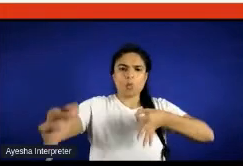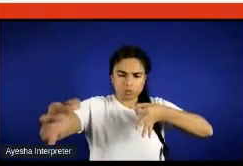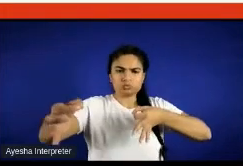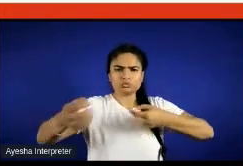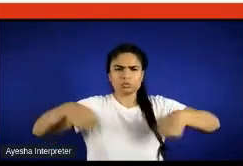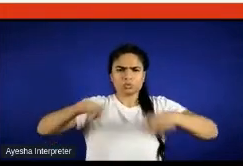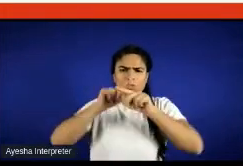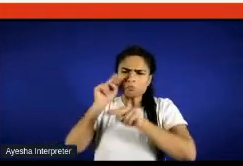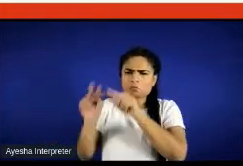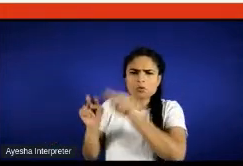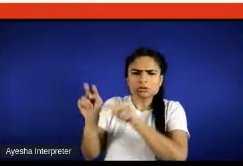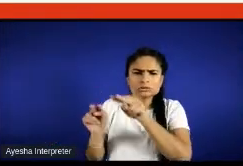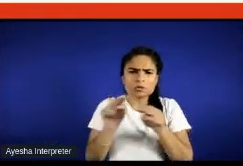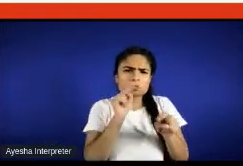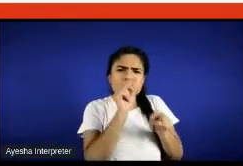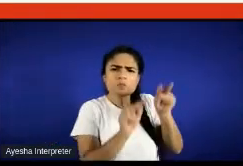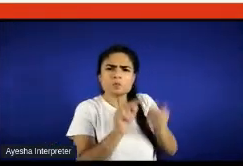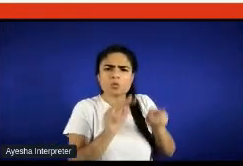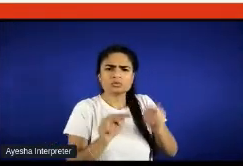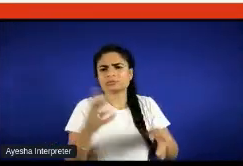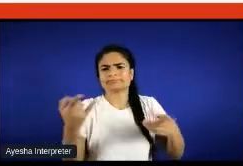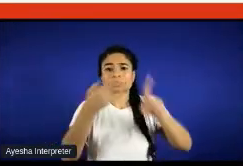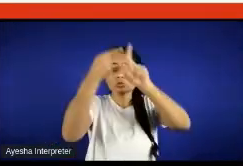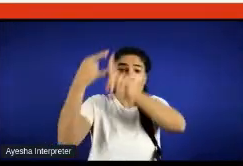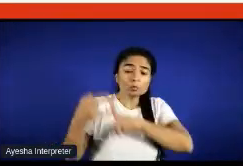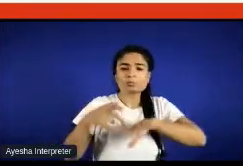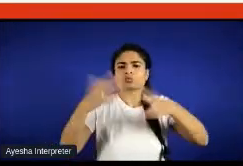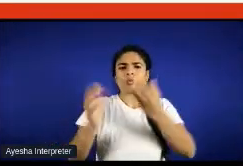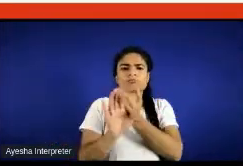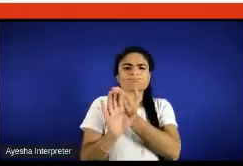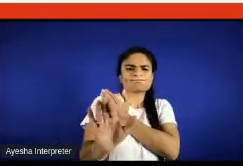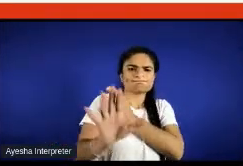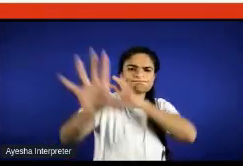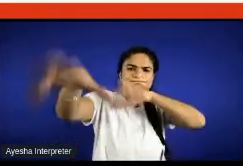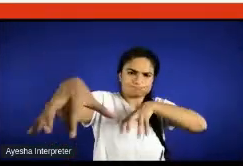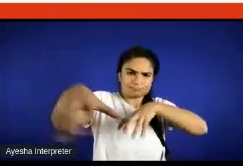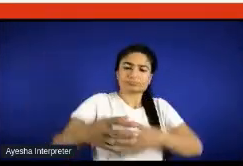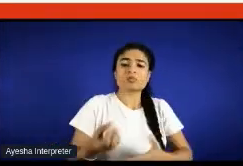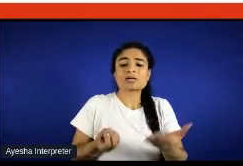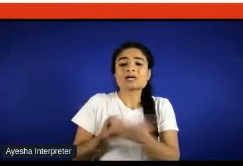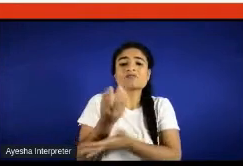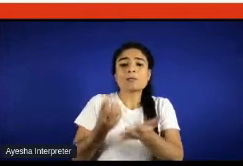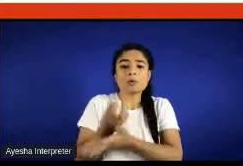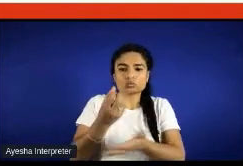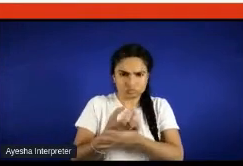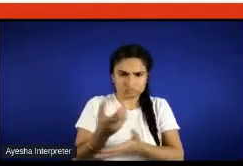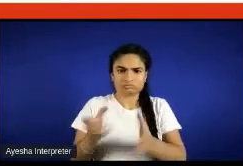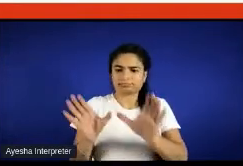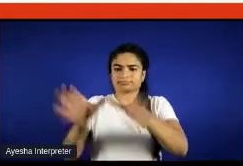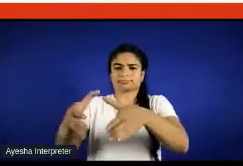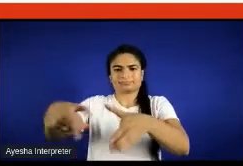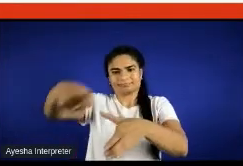also information sharing with beneficiaries. Next.